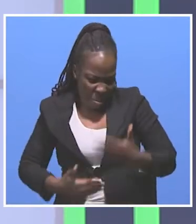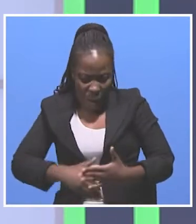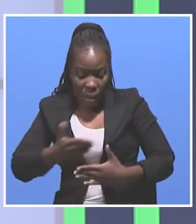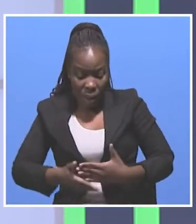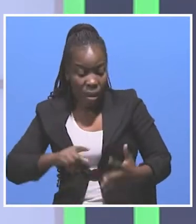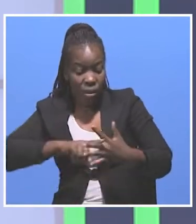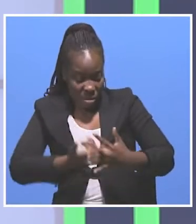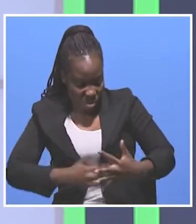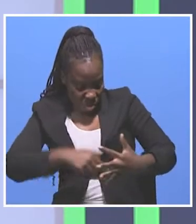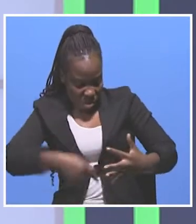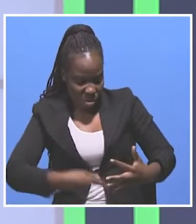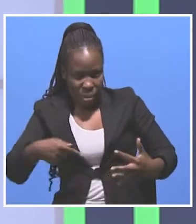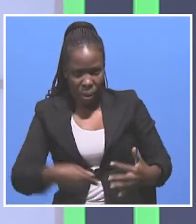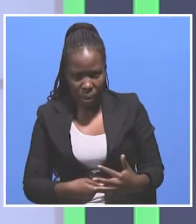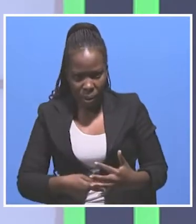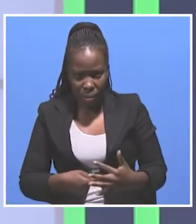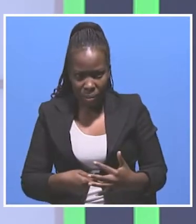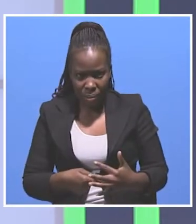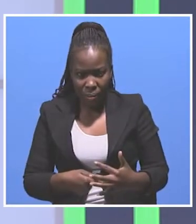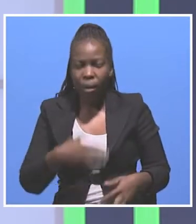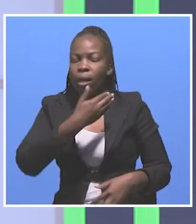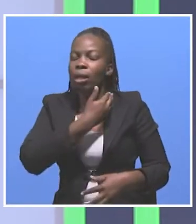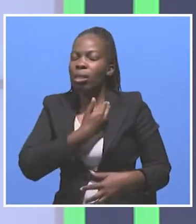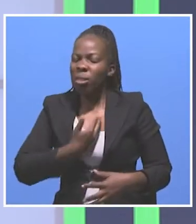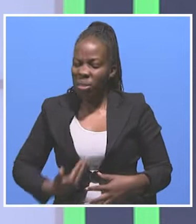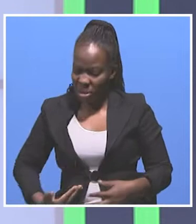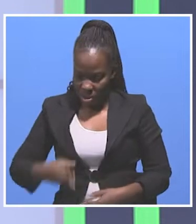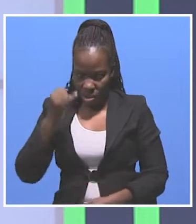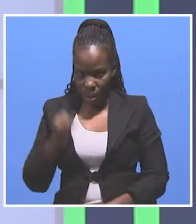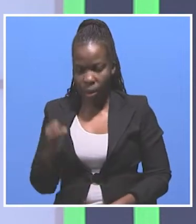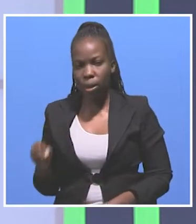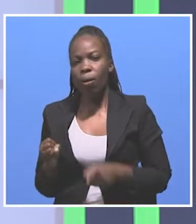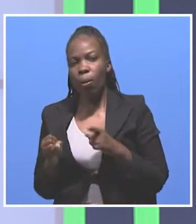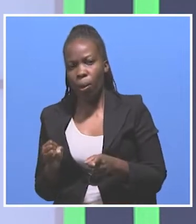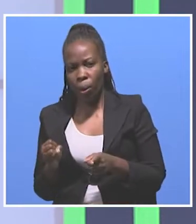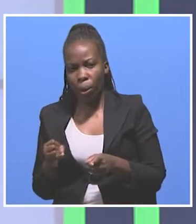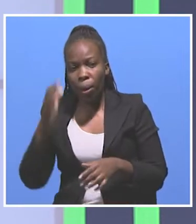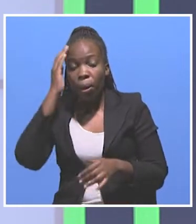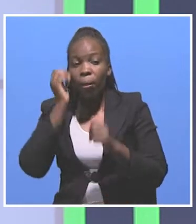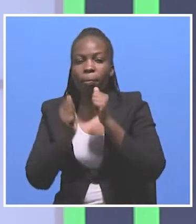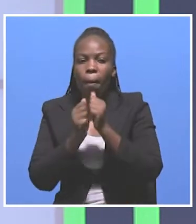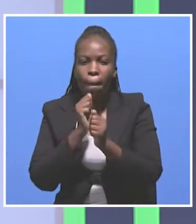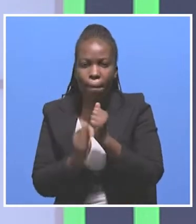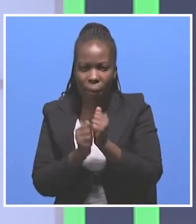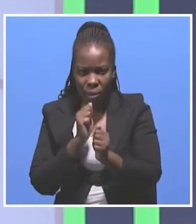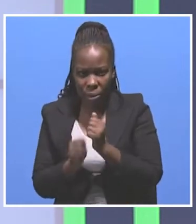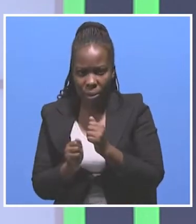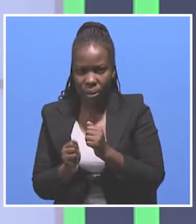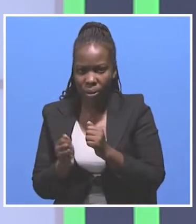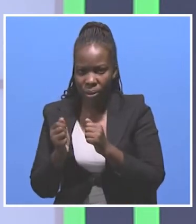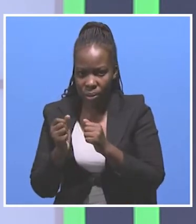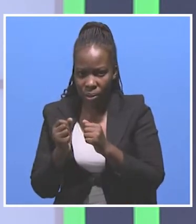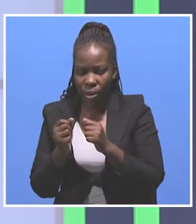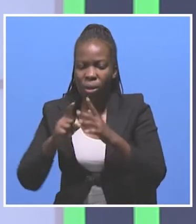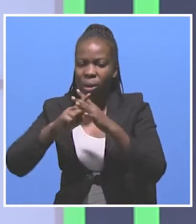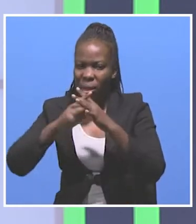poking. So it's a very sensitive issue, because this will drive us to some other areas of our discussion